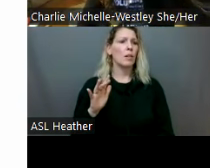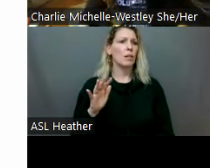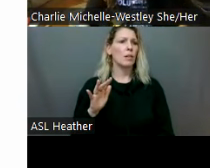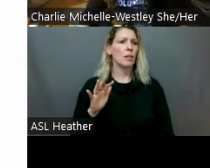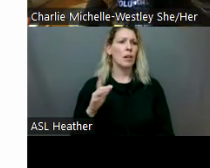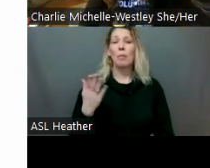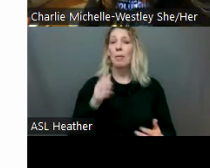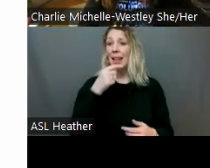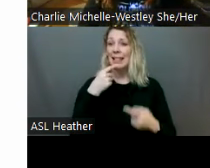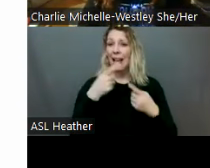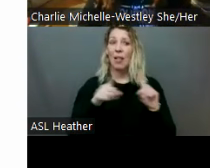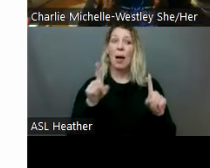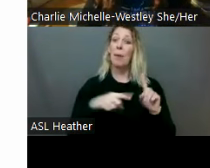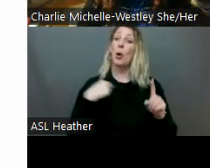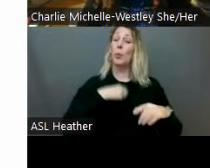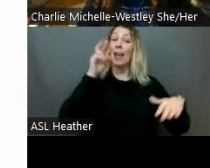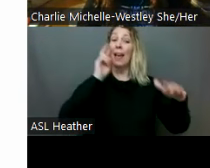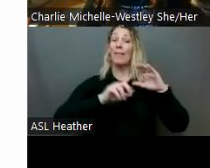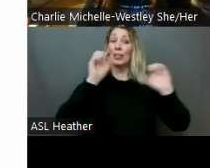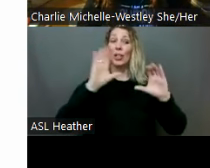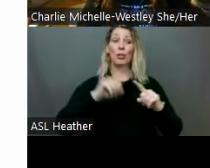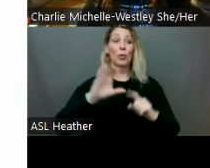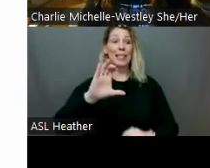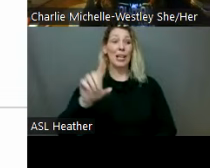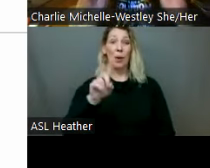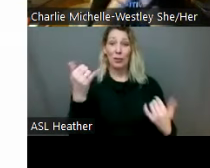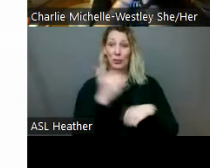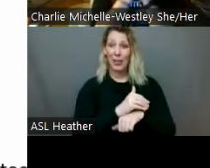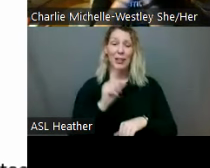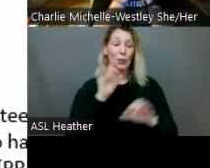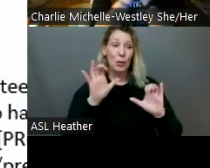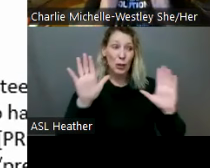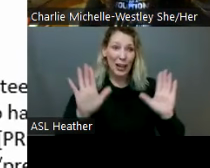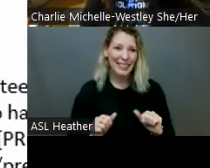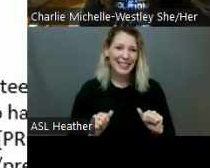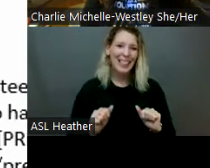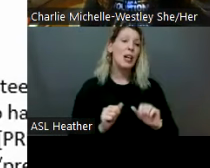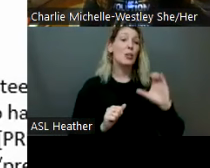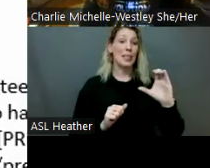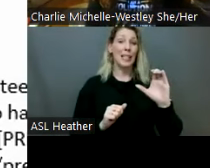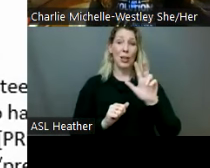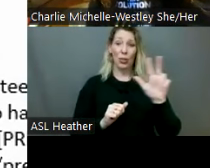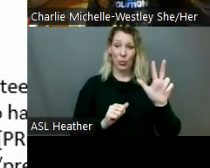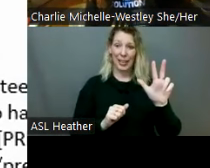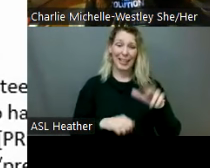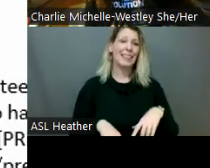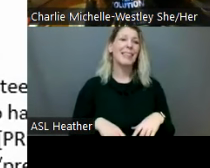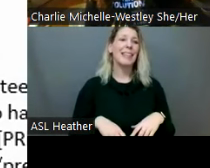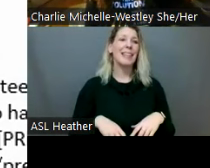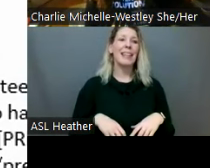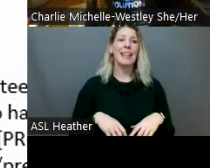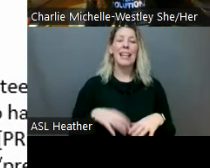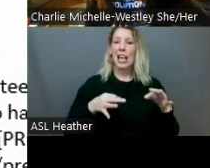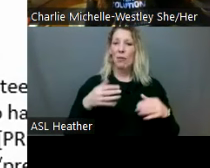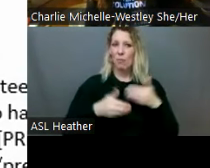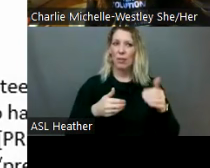this out loud, but we envisioned only getting through C1 tonight, so we're doing great, folks. Okay, C3, hearings process.